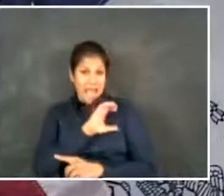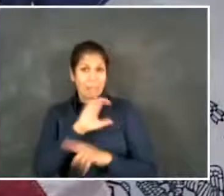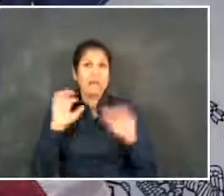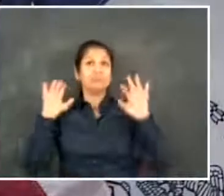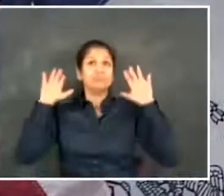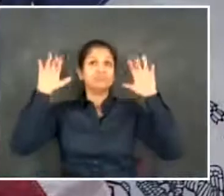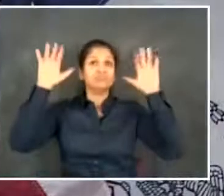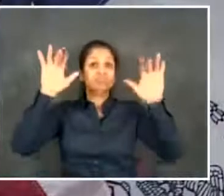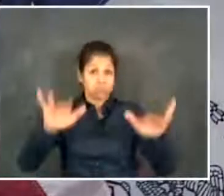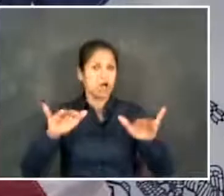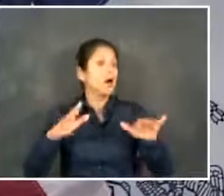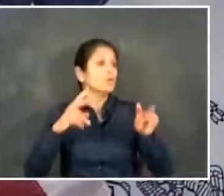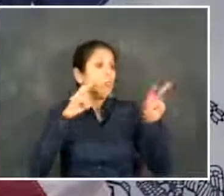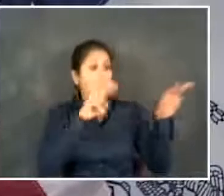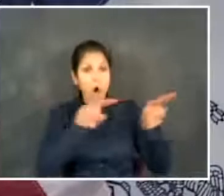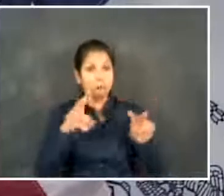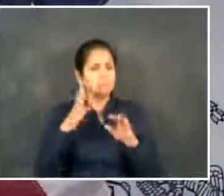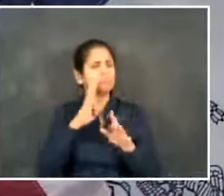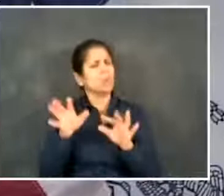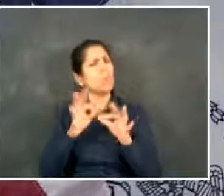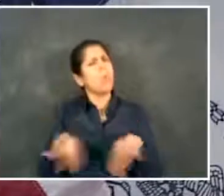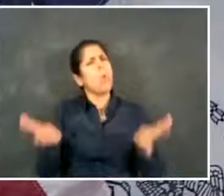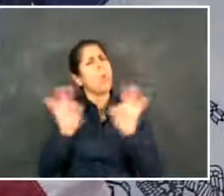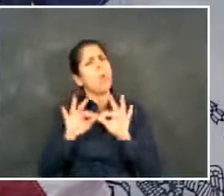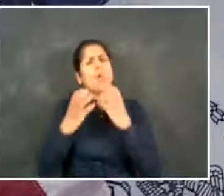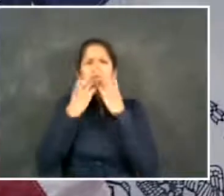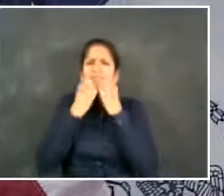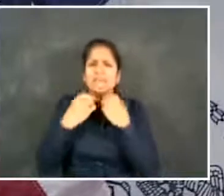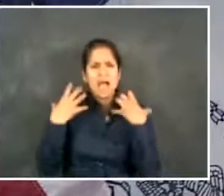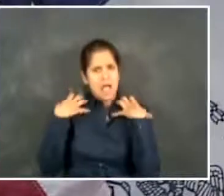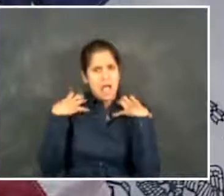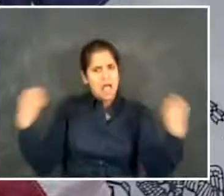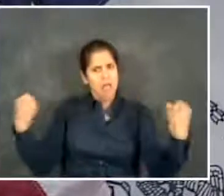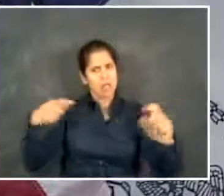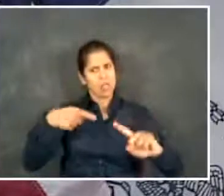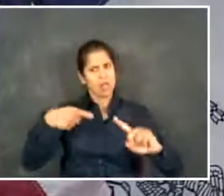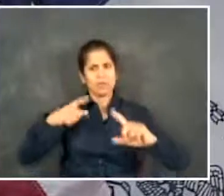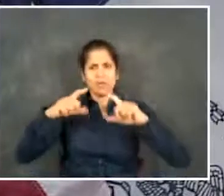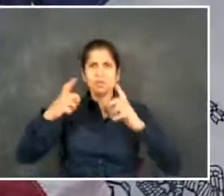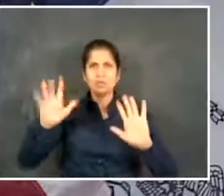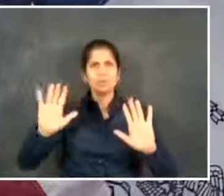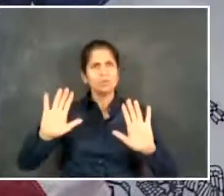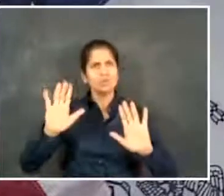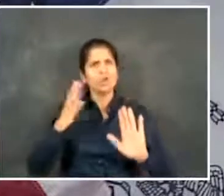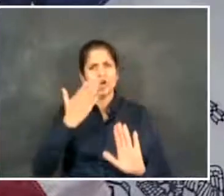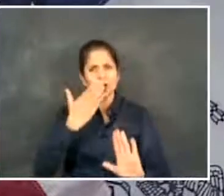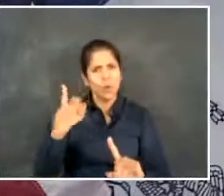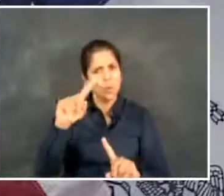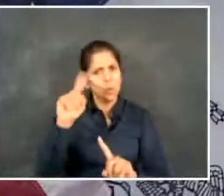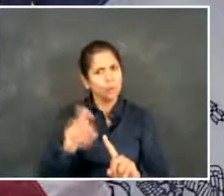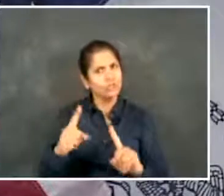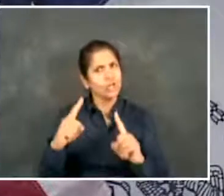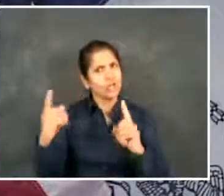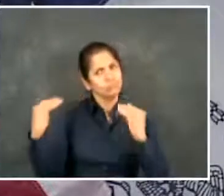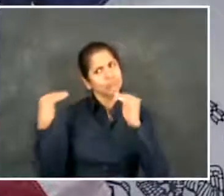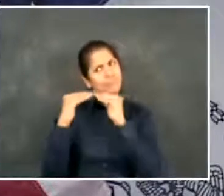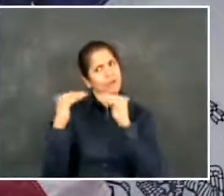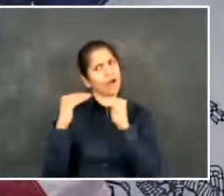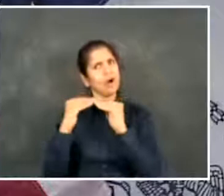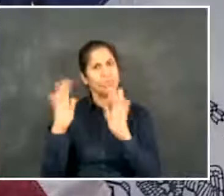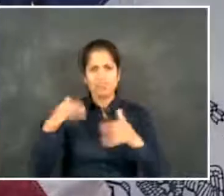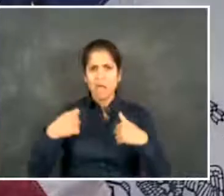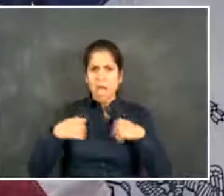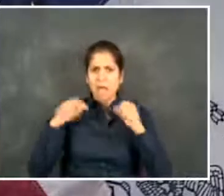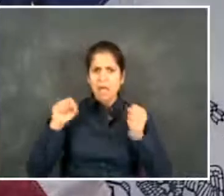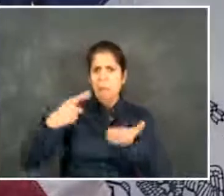have right now. I think it's a very fair question, that being said. And certainly we'll consult with the NYPD and the Parks Department today to see if there's any